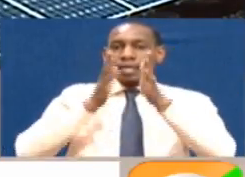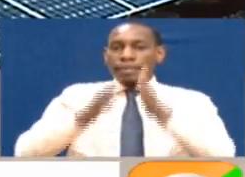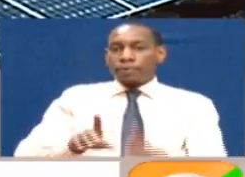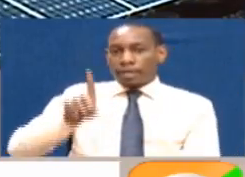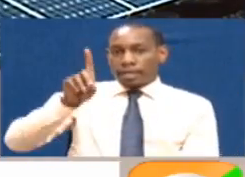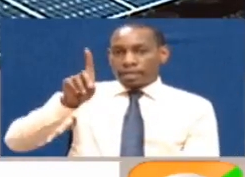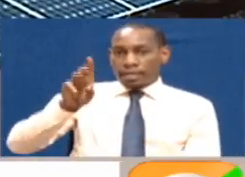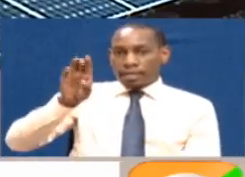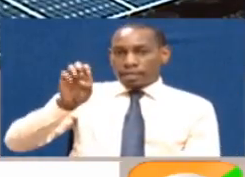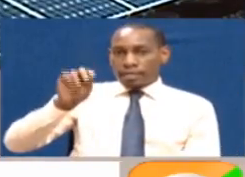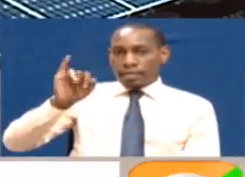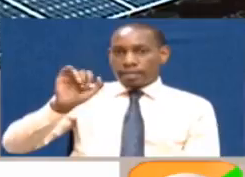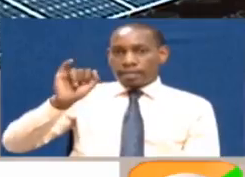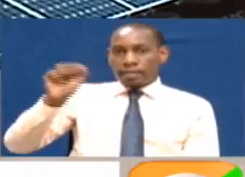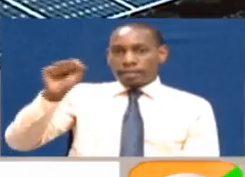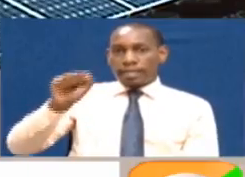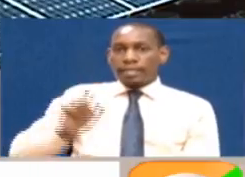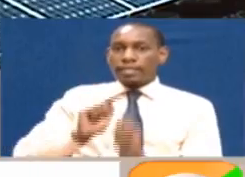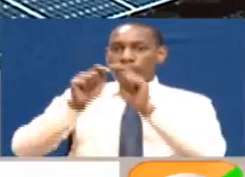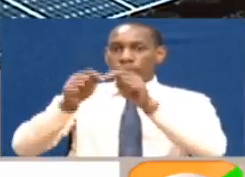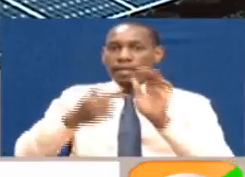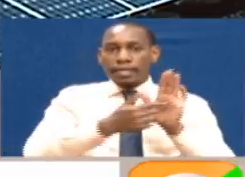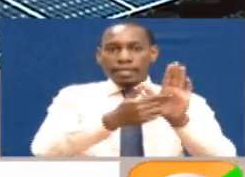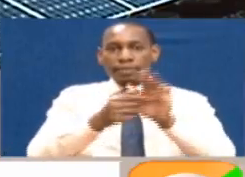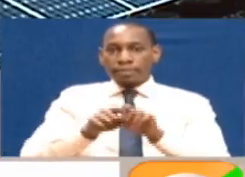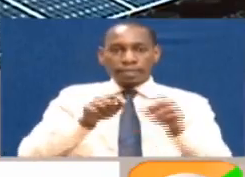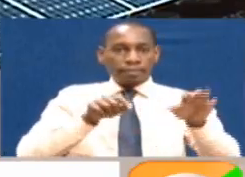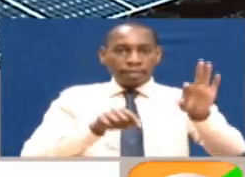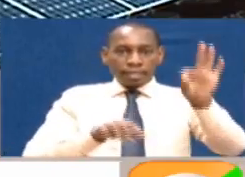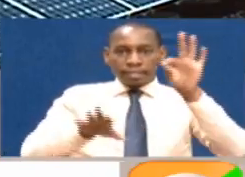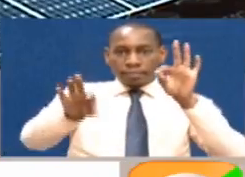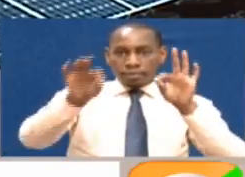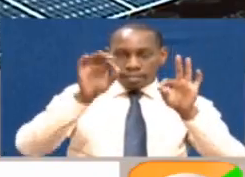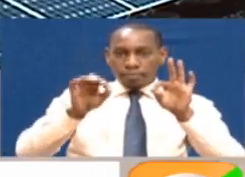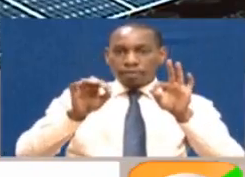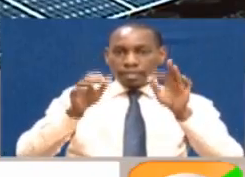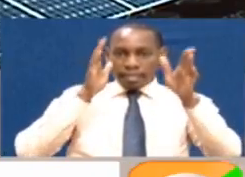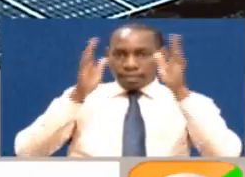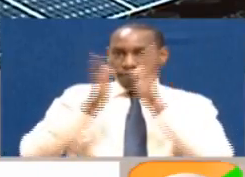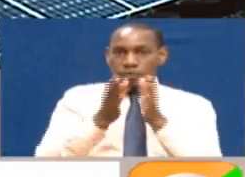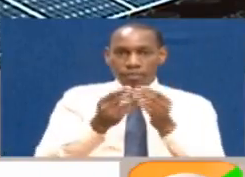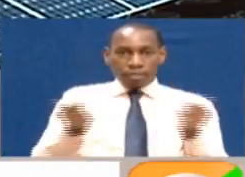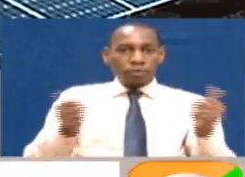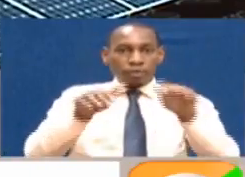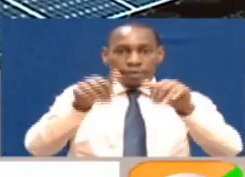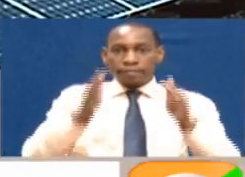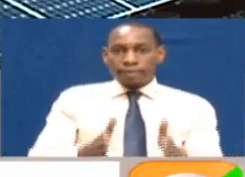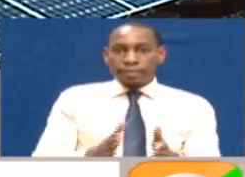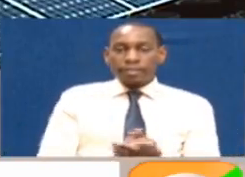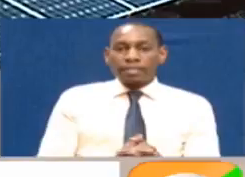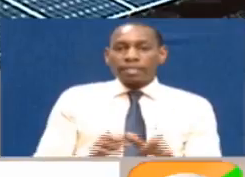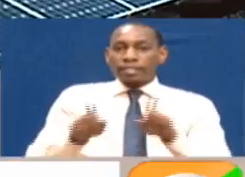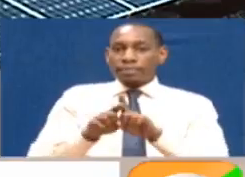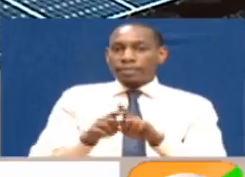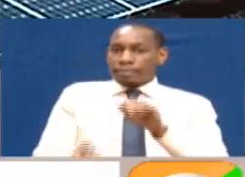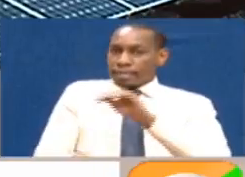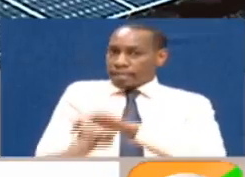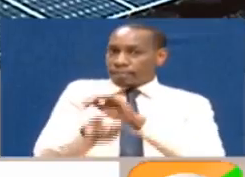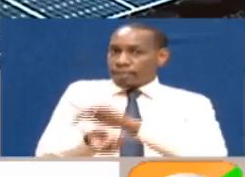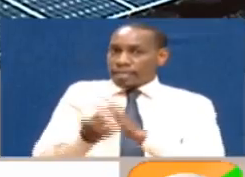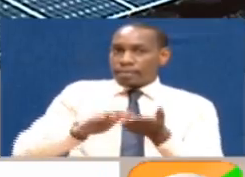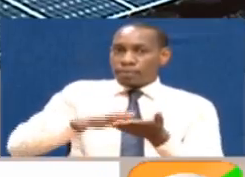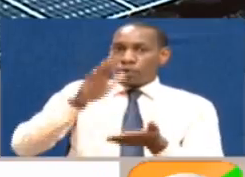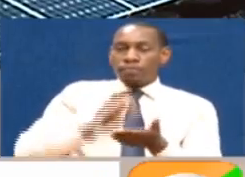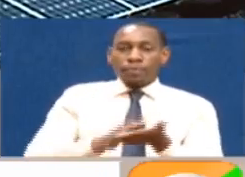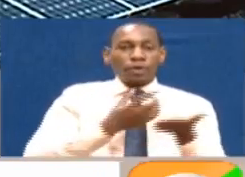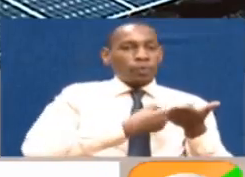Otieno was at the expo and sampled some innovations and solutions for farmers. He tells us more